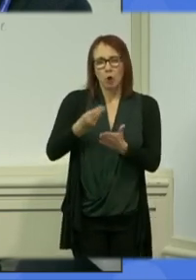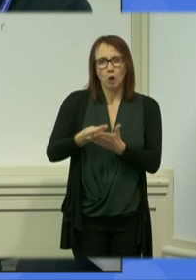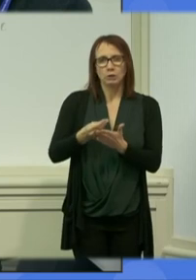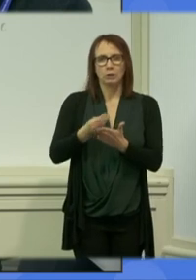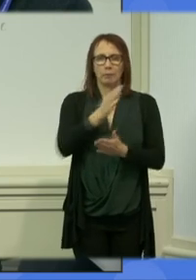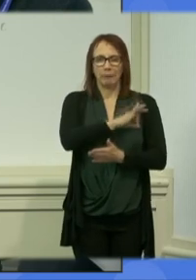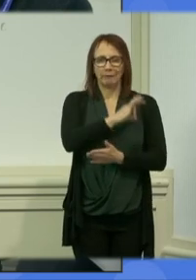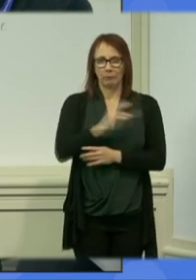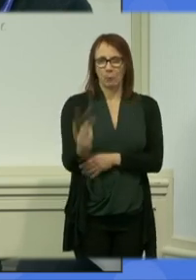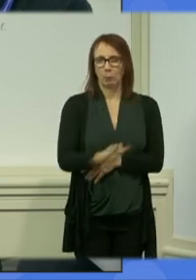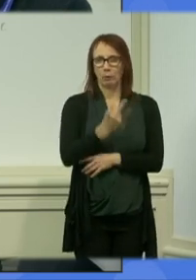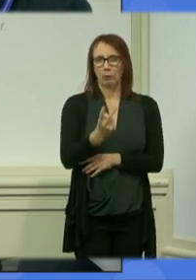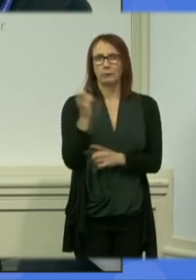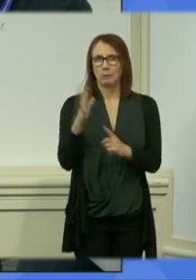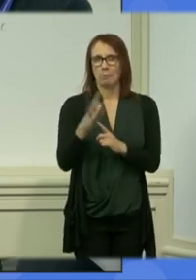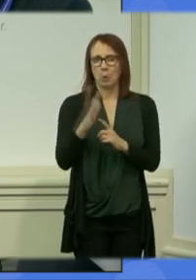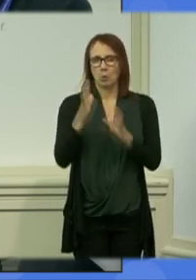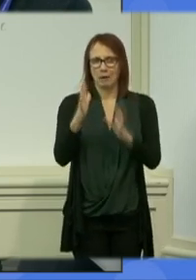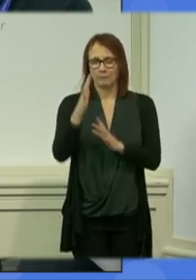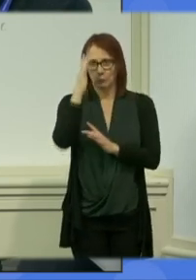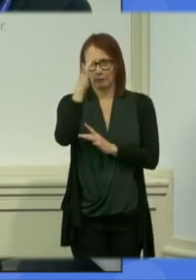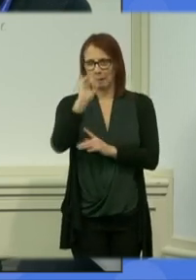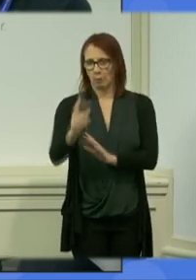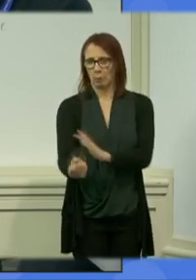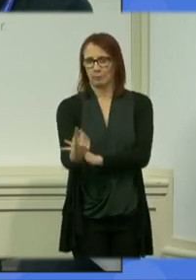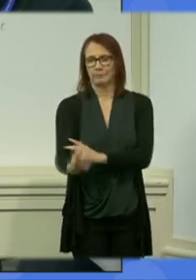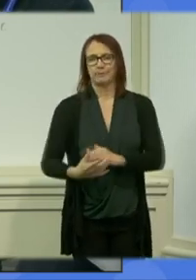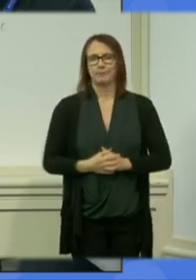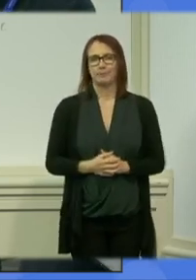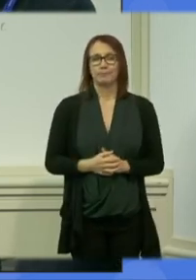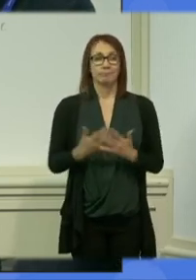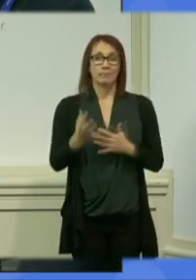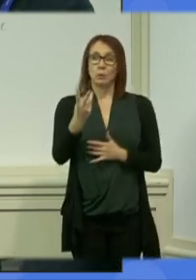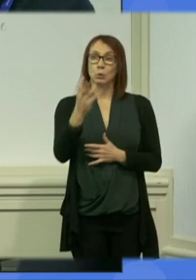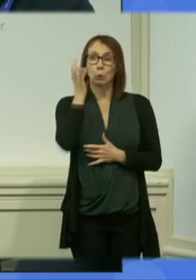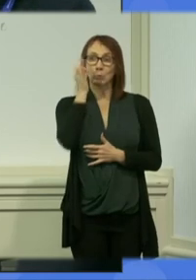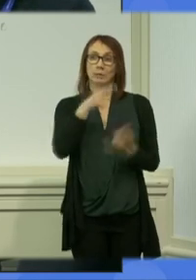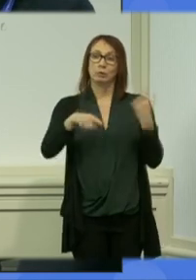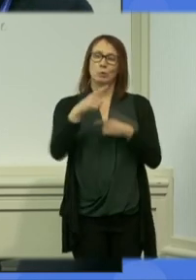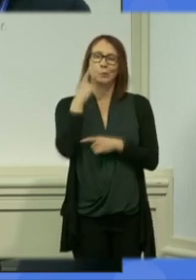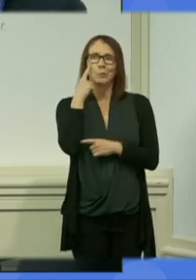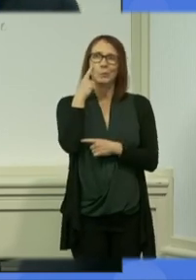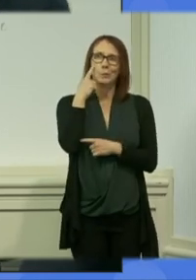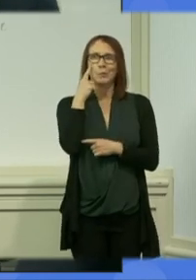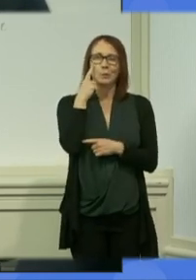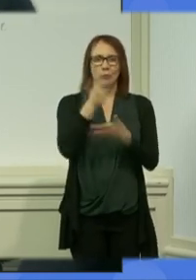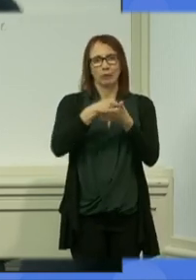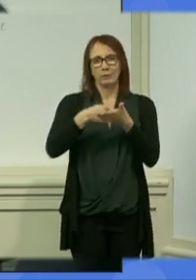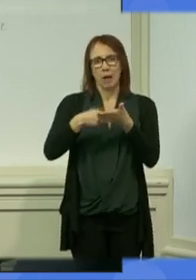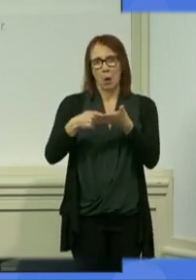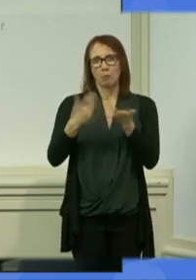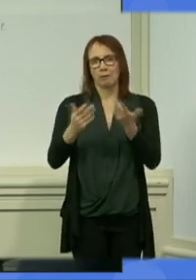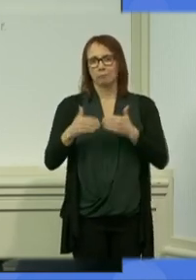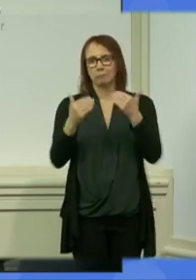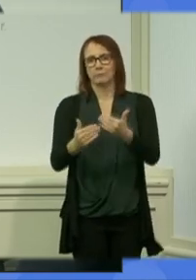benefits of them, I think is a really important point. So again, another couple of minutes to have a little kind of think and write things down, and then we'll move on to our